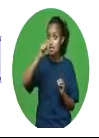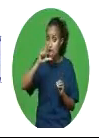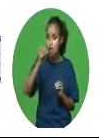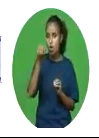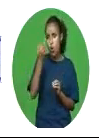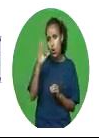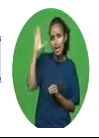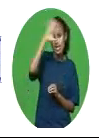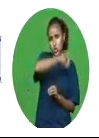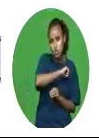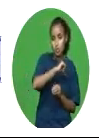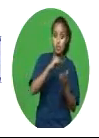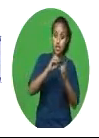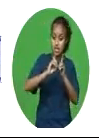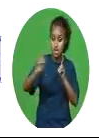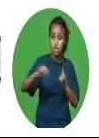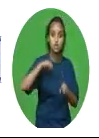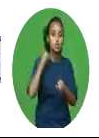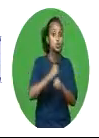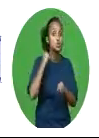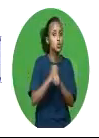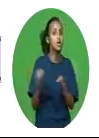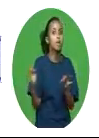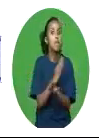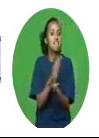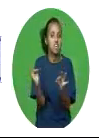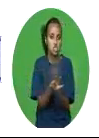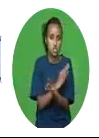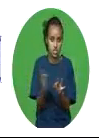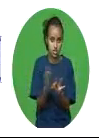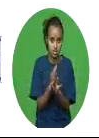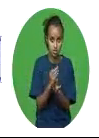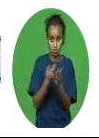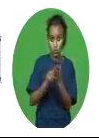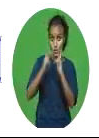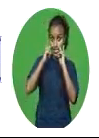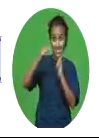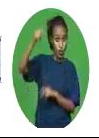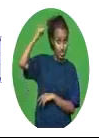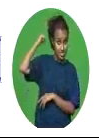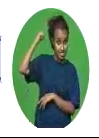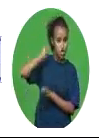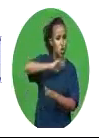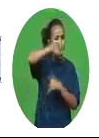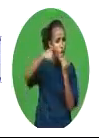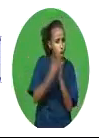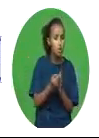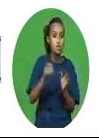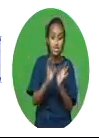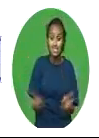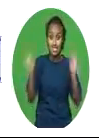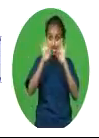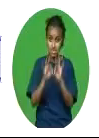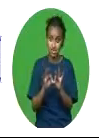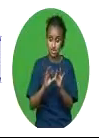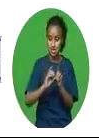a dimension during manufacturing. As you see on the screen, all the necessary